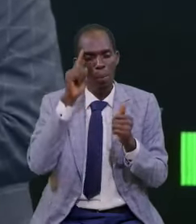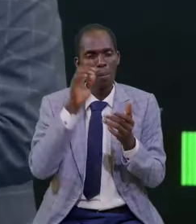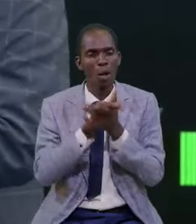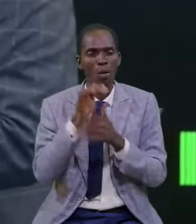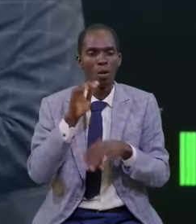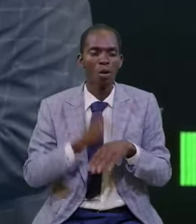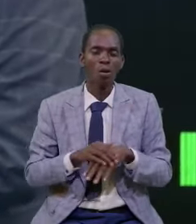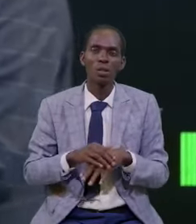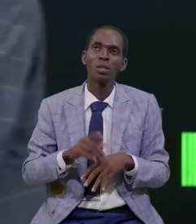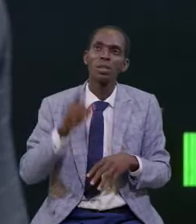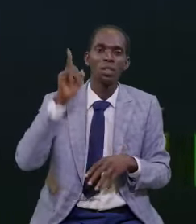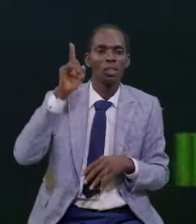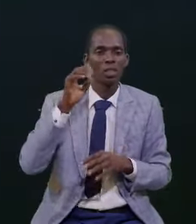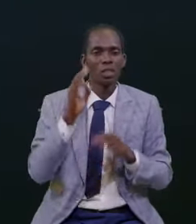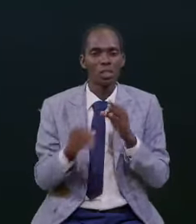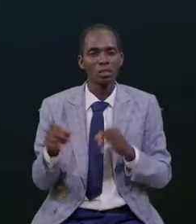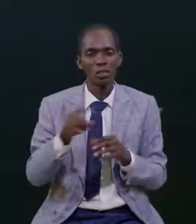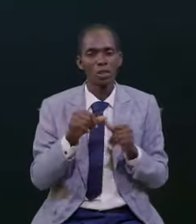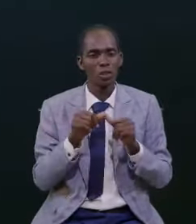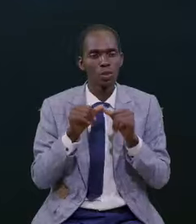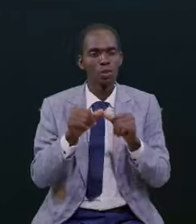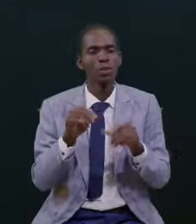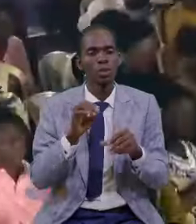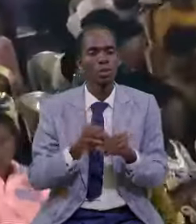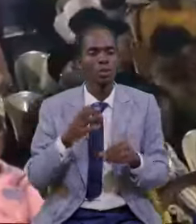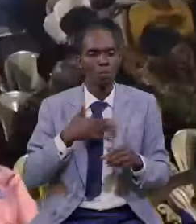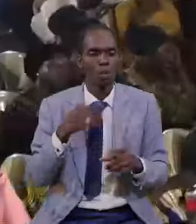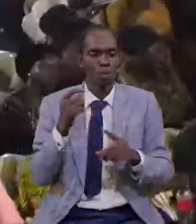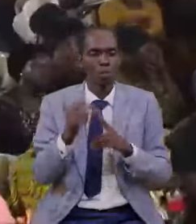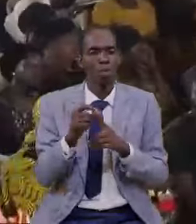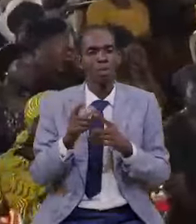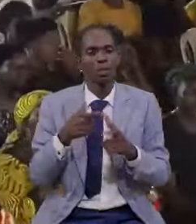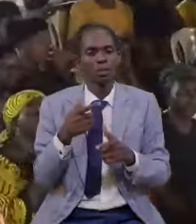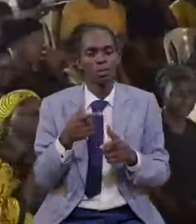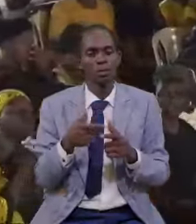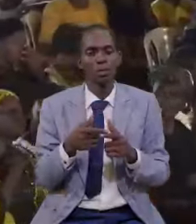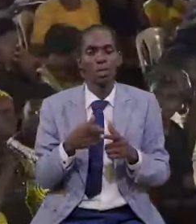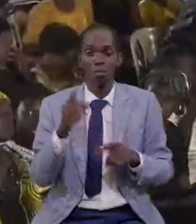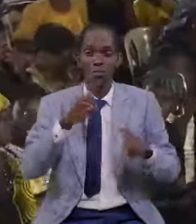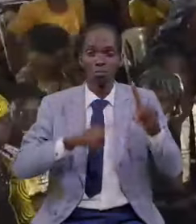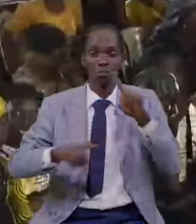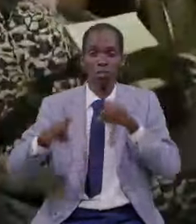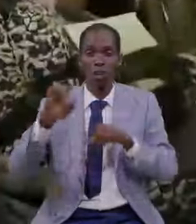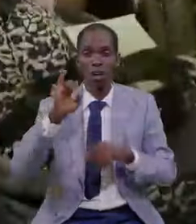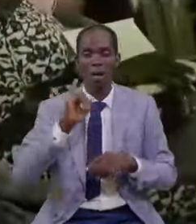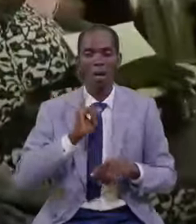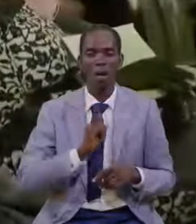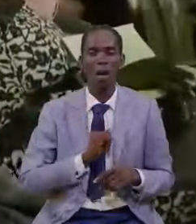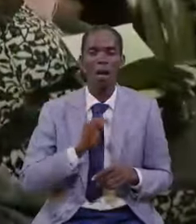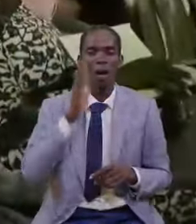in my word. I will continue. I will continue.